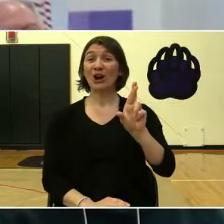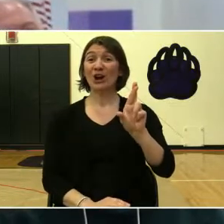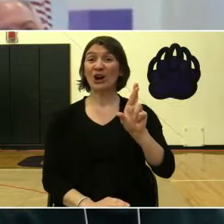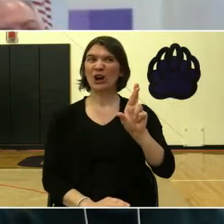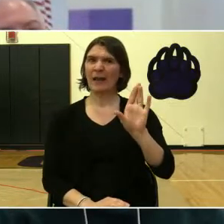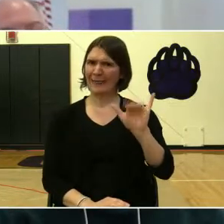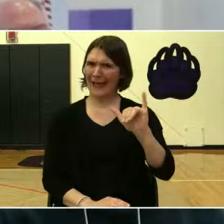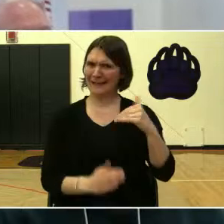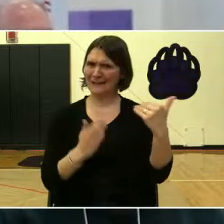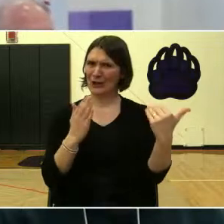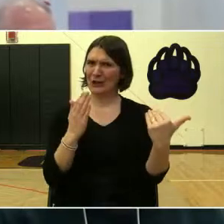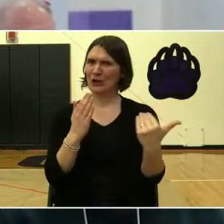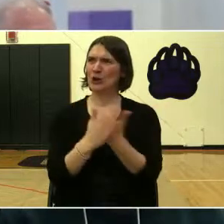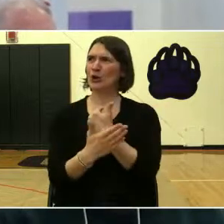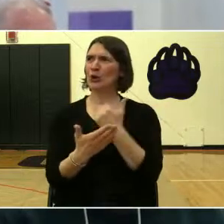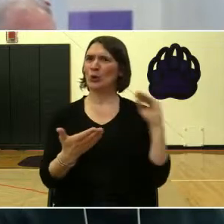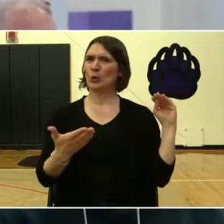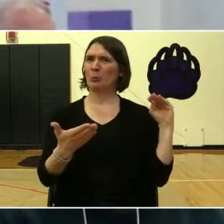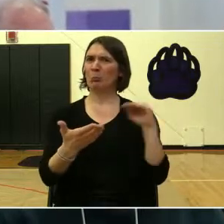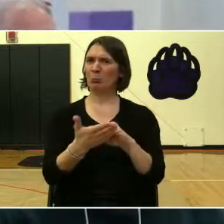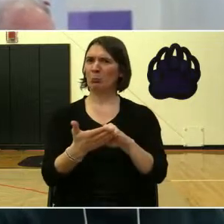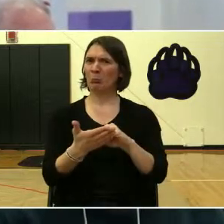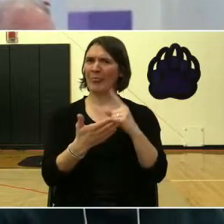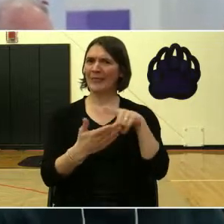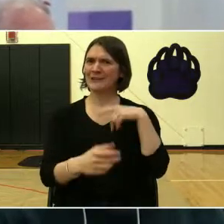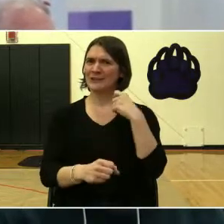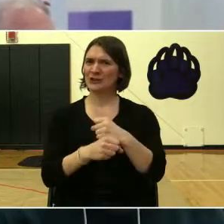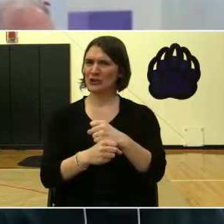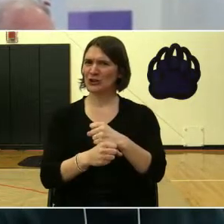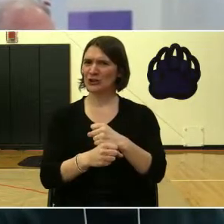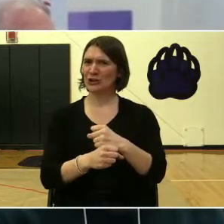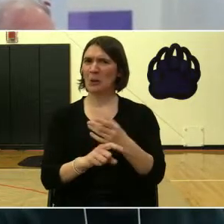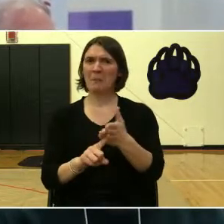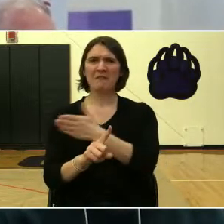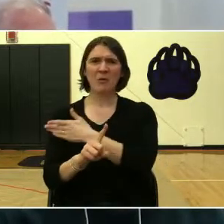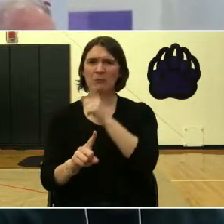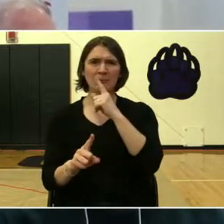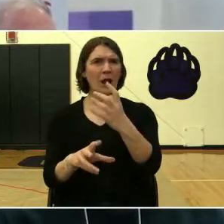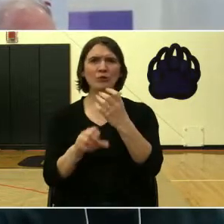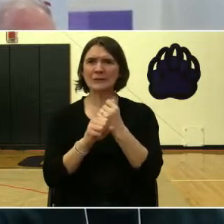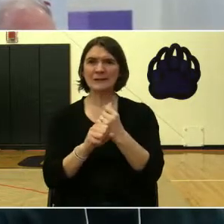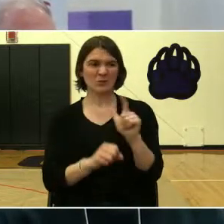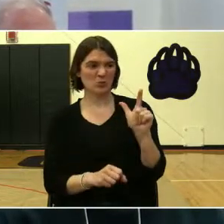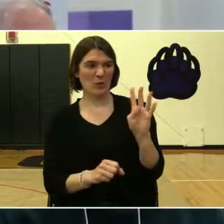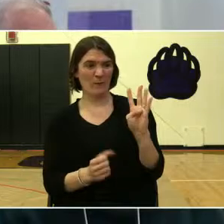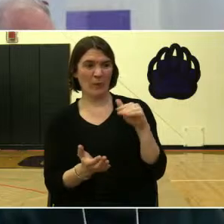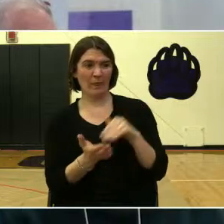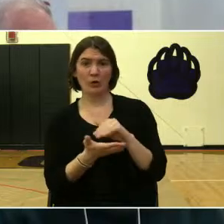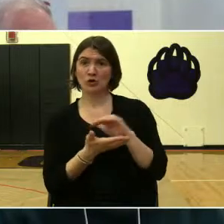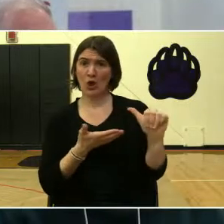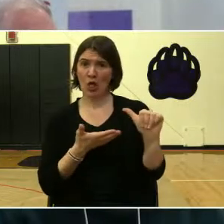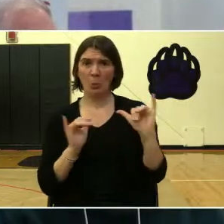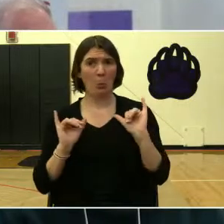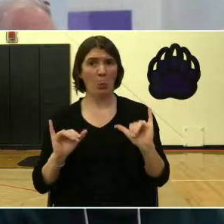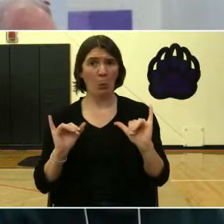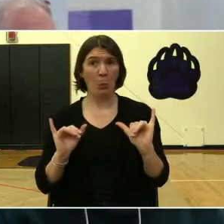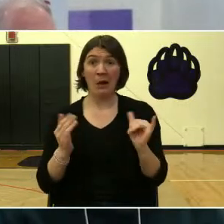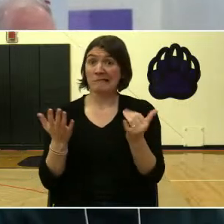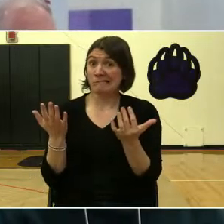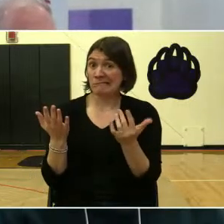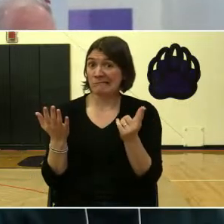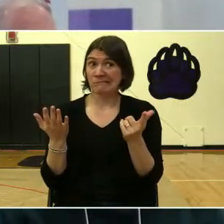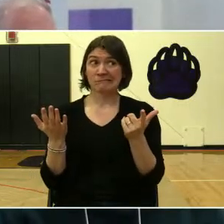a new new uh recipient of of money at $244,000 my question